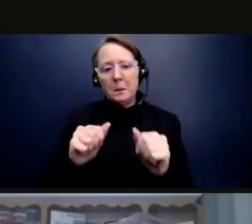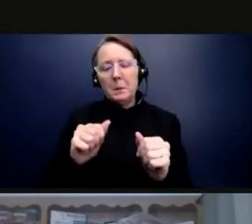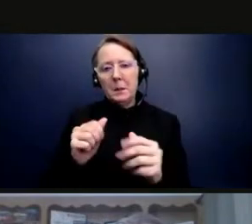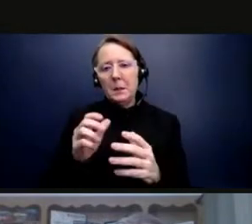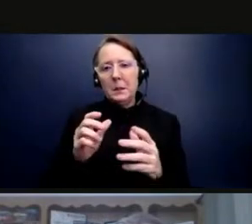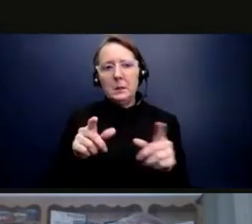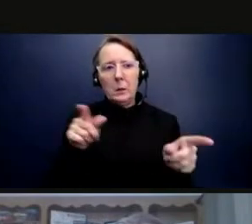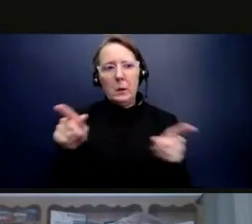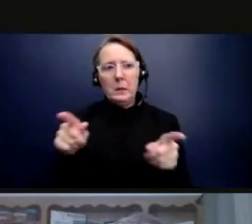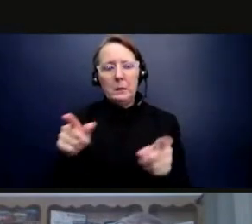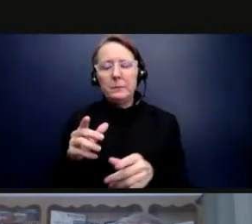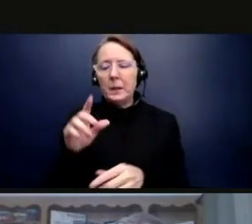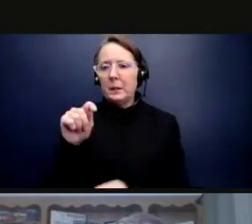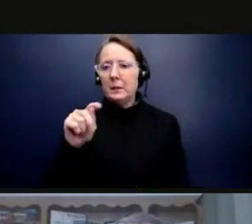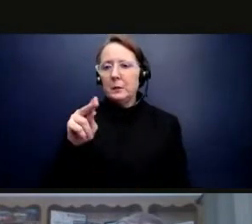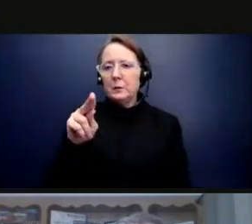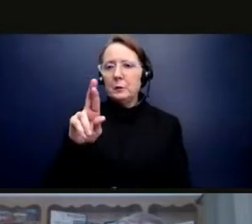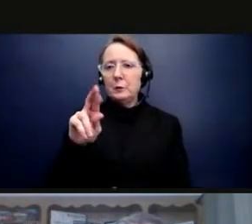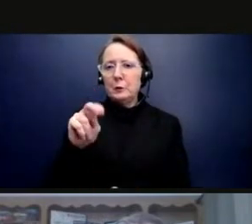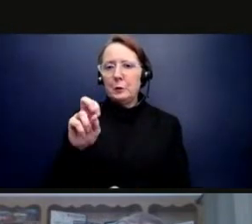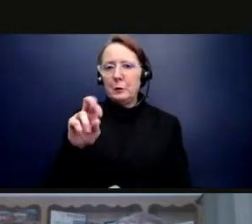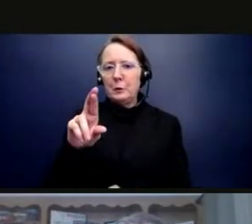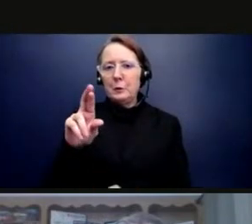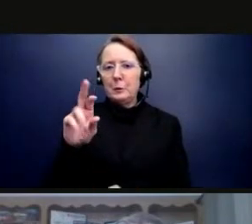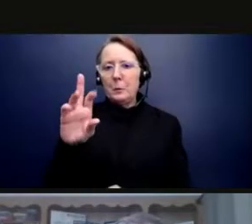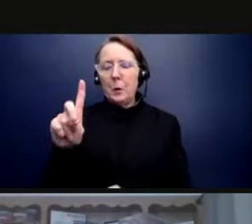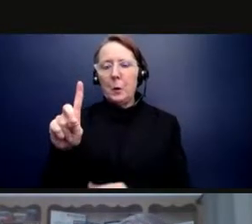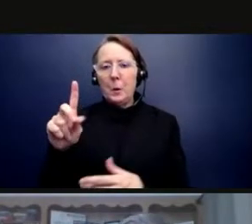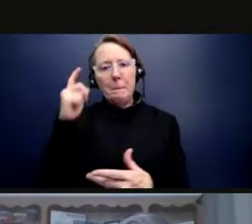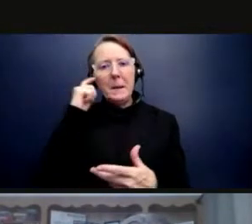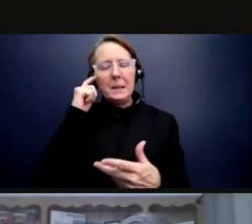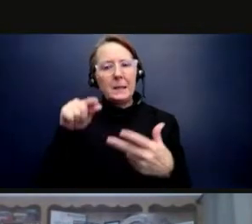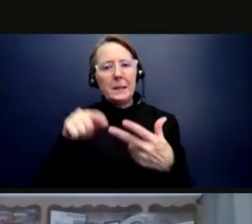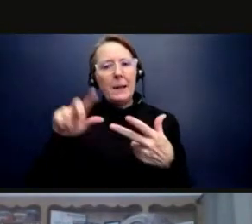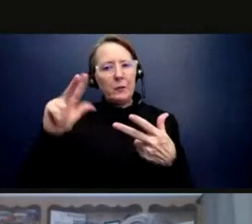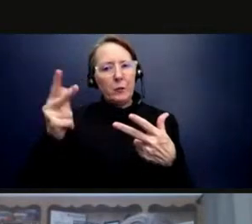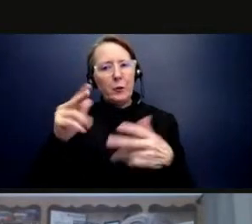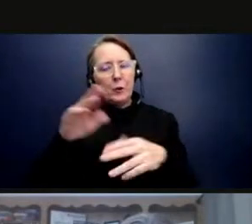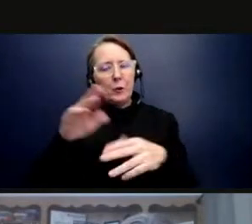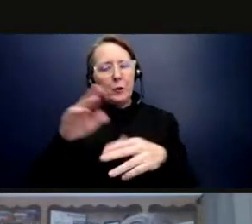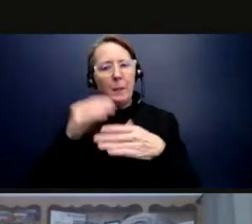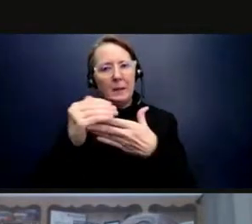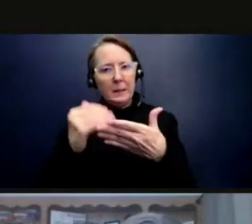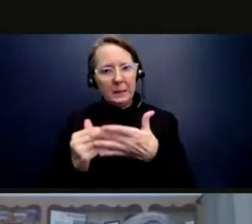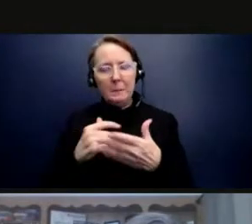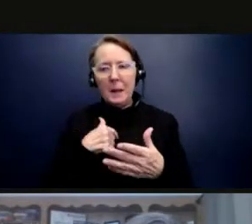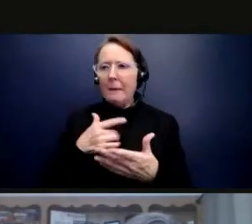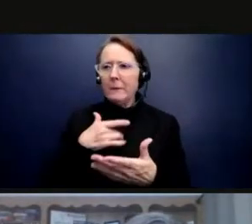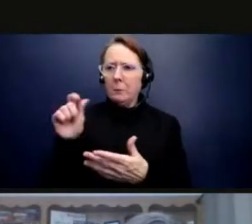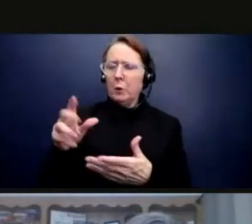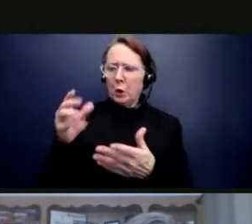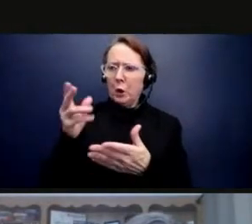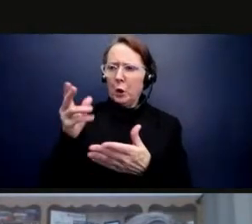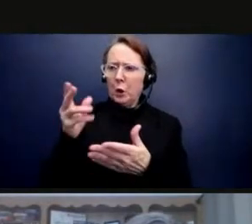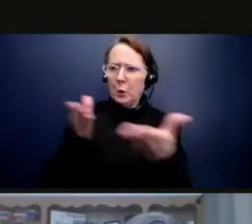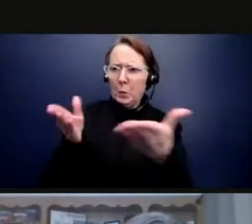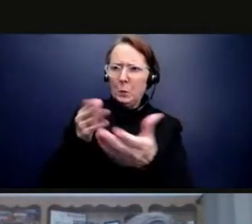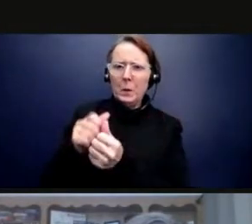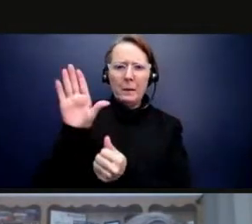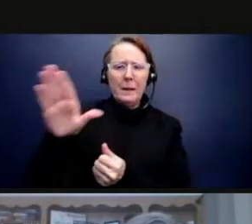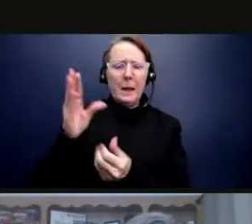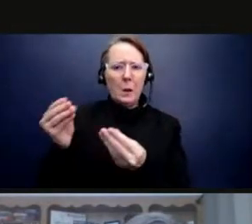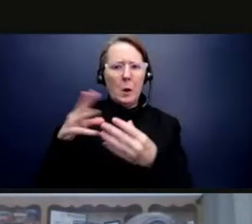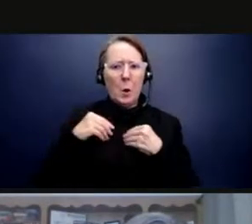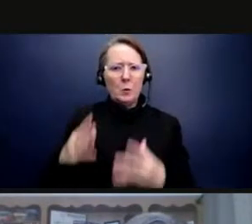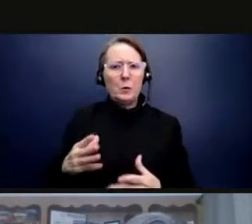I think that Turner Road, it makes sense to me that it's kind of third on the list, but I have confidence that we could work with that owner. So, I